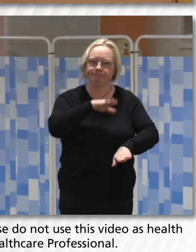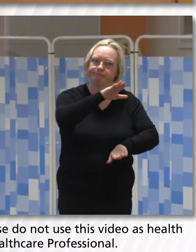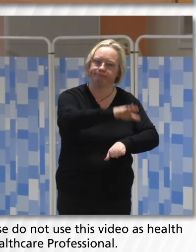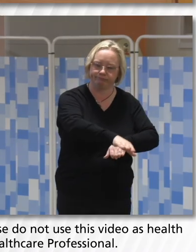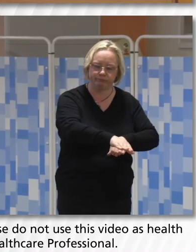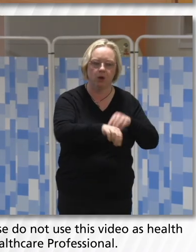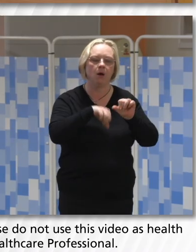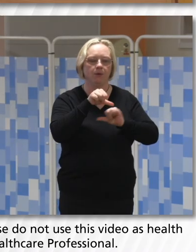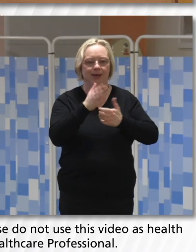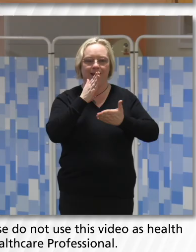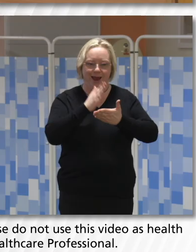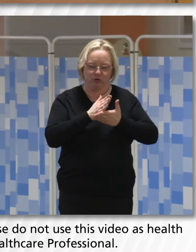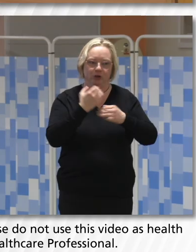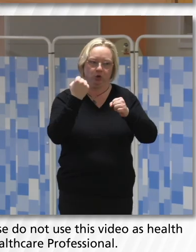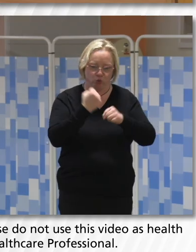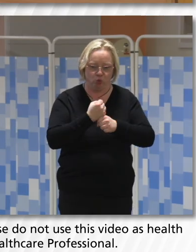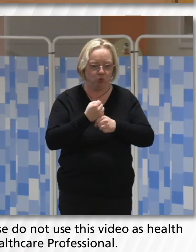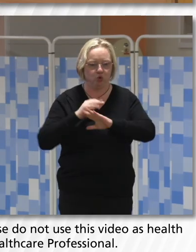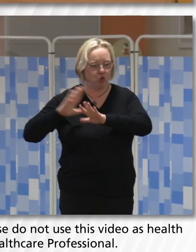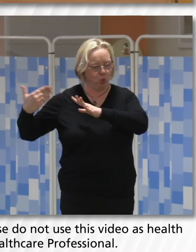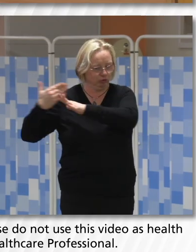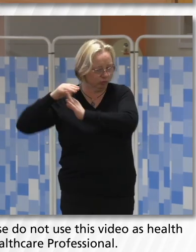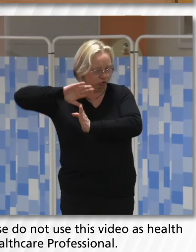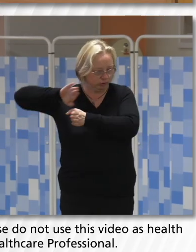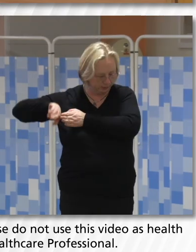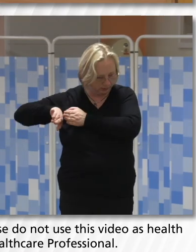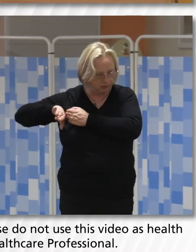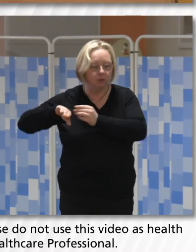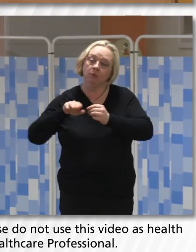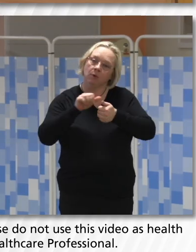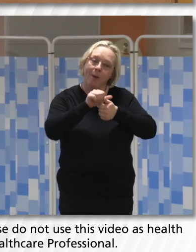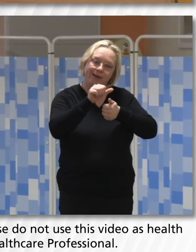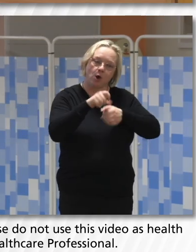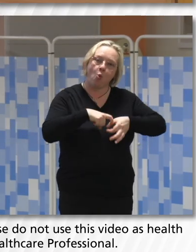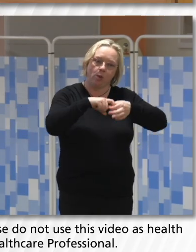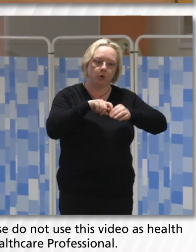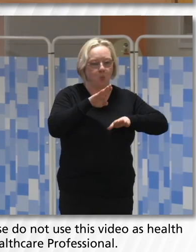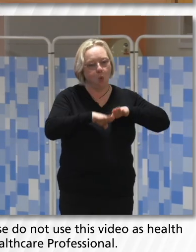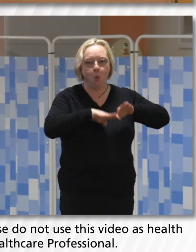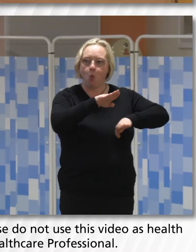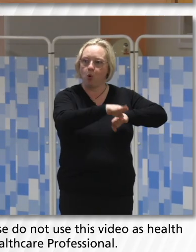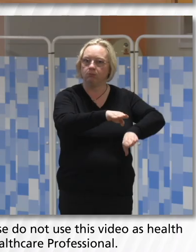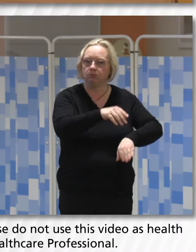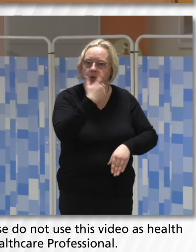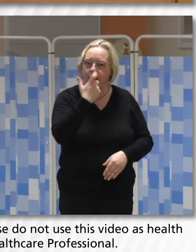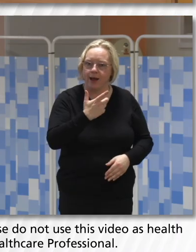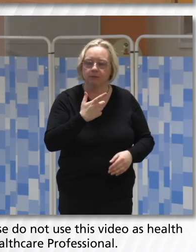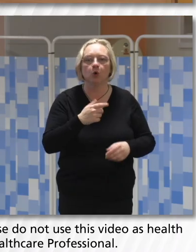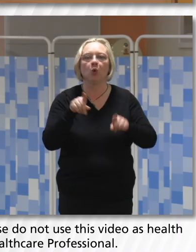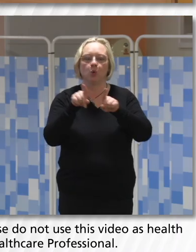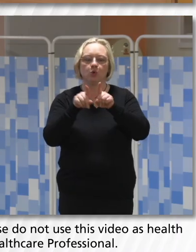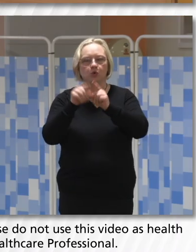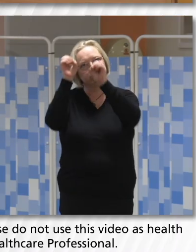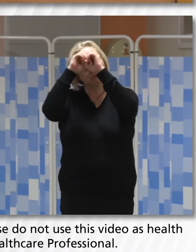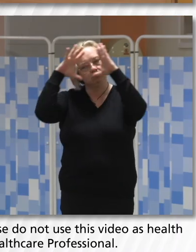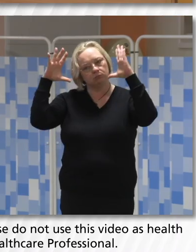and then do it without interruption, it can be a much better quality walk. They can visualize something that isn't there, like a person